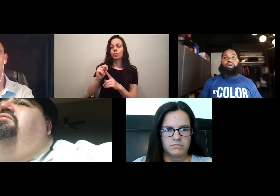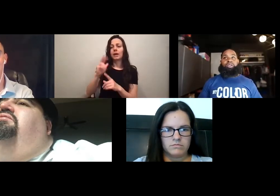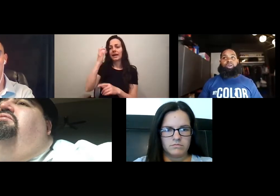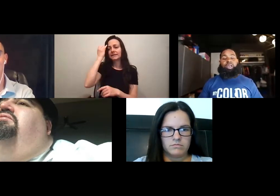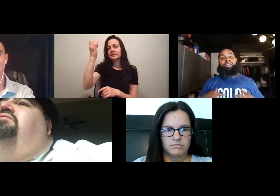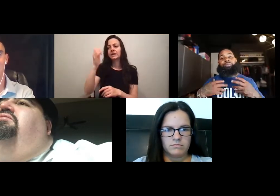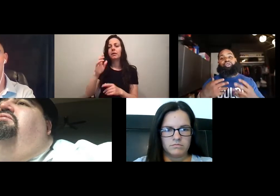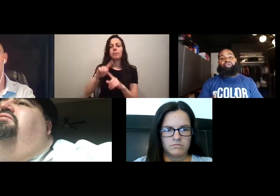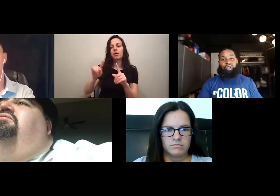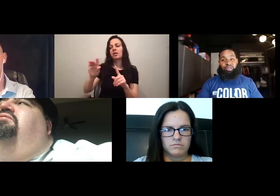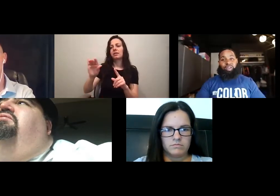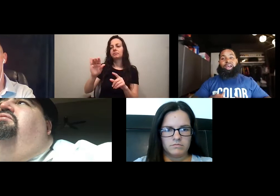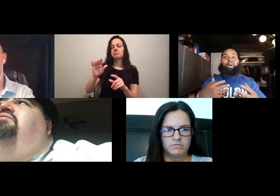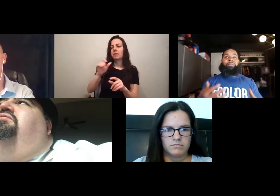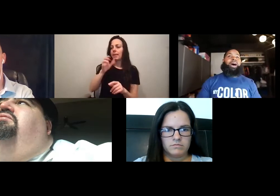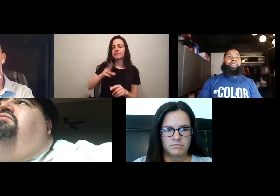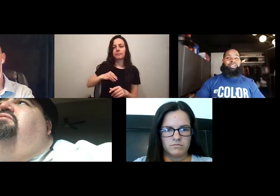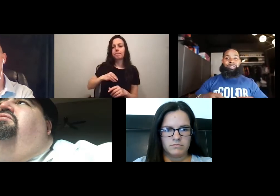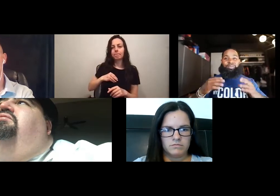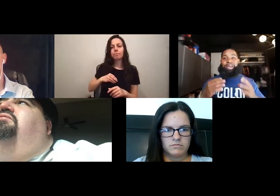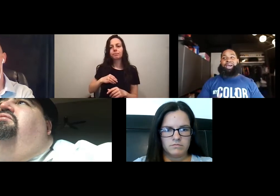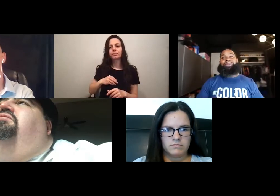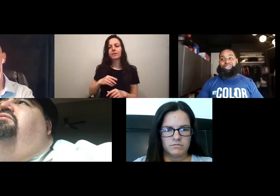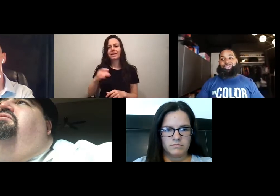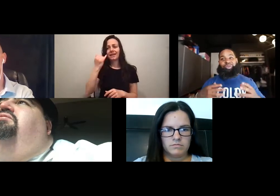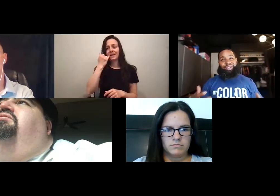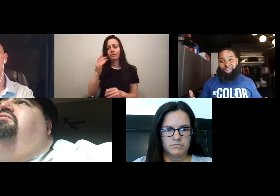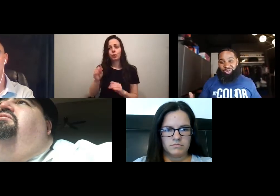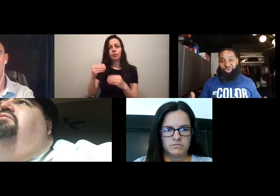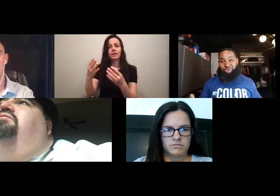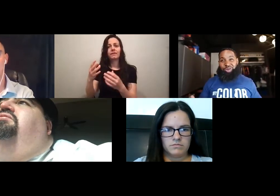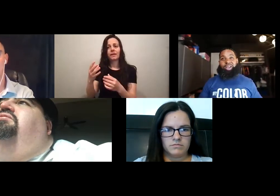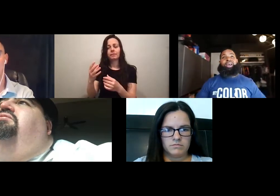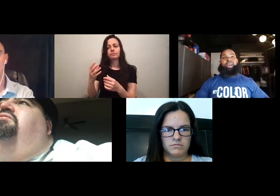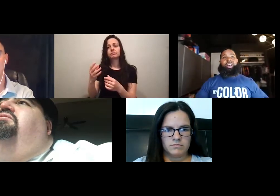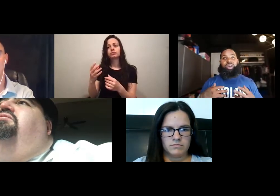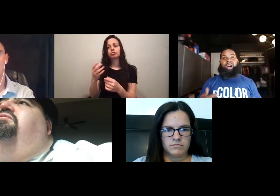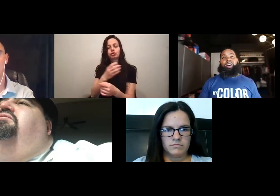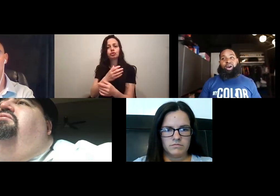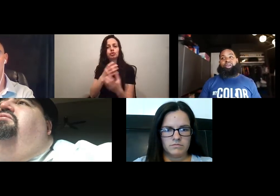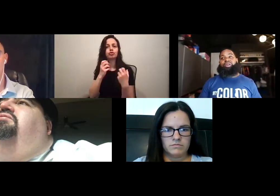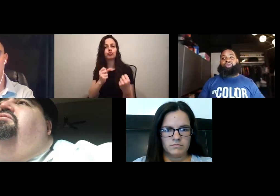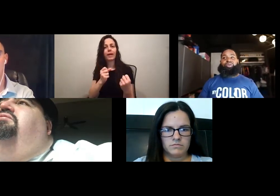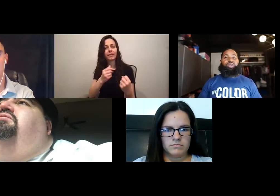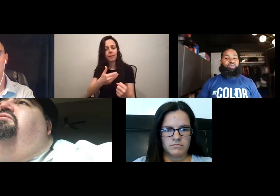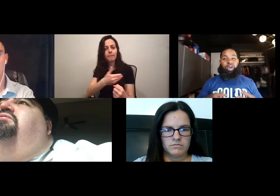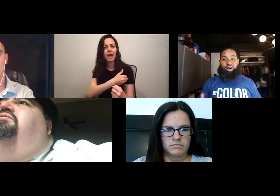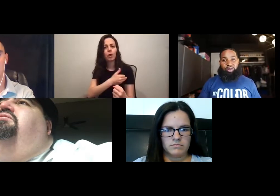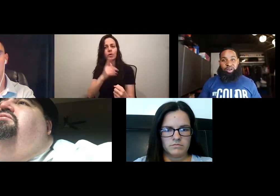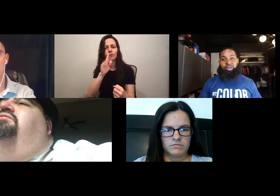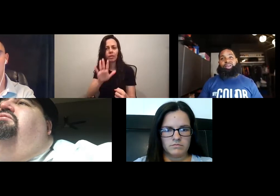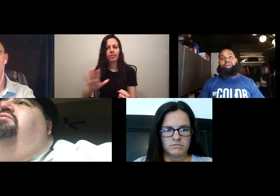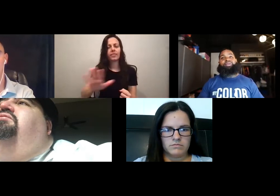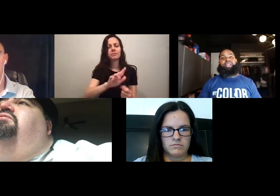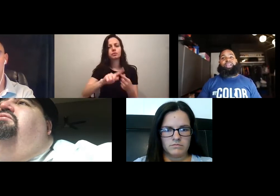as well. So giving them strength and power to be able to just write their own story. If we all write our own stories, if we all